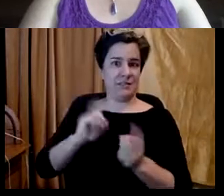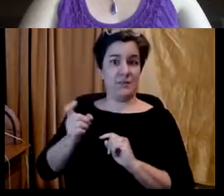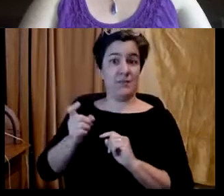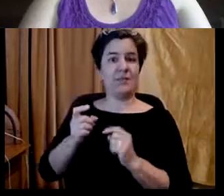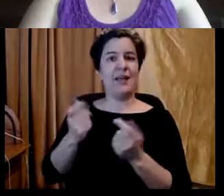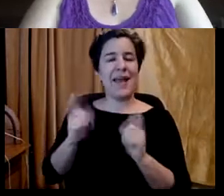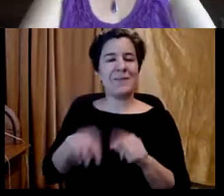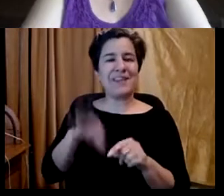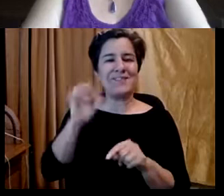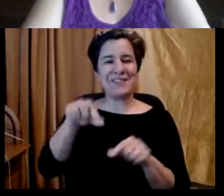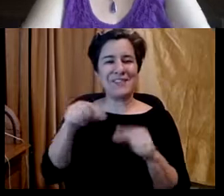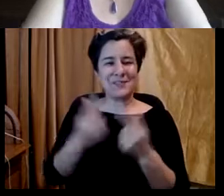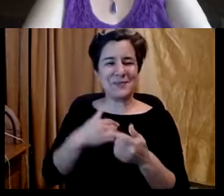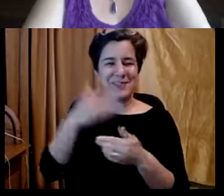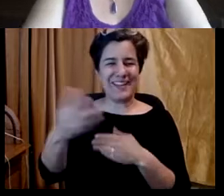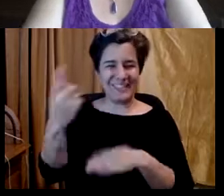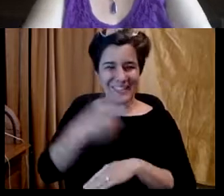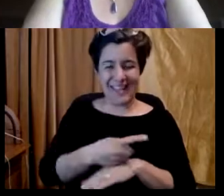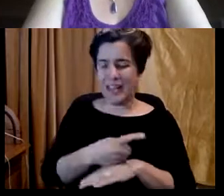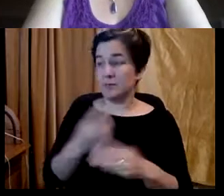day and had a great